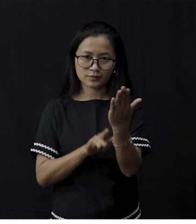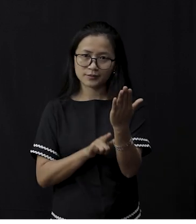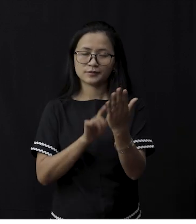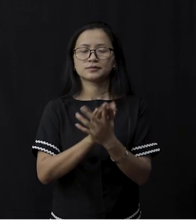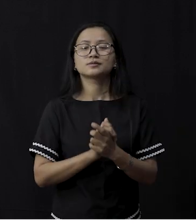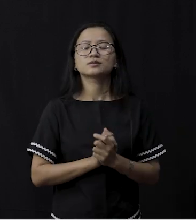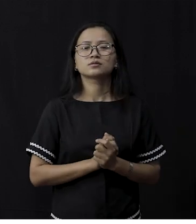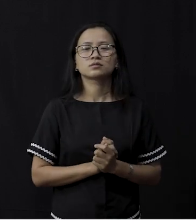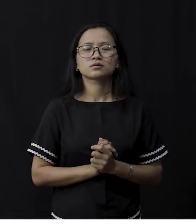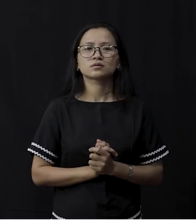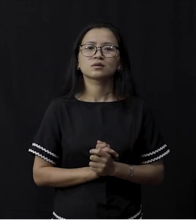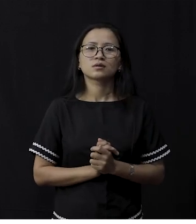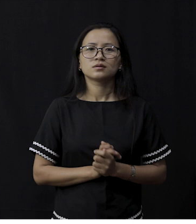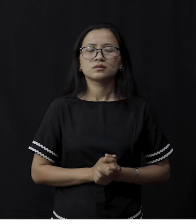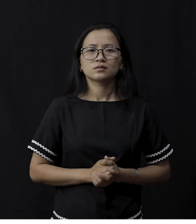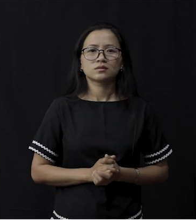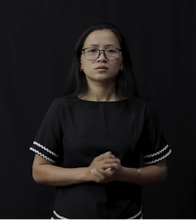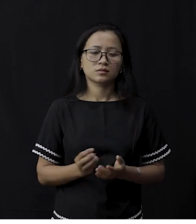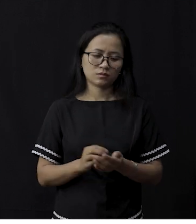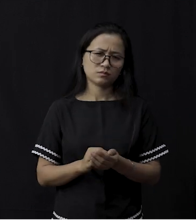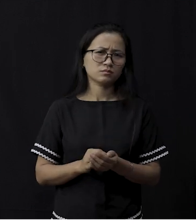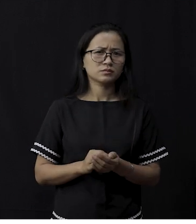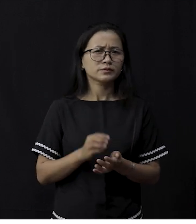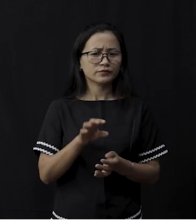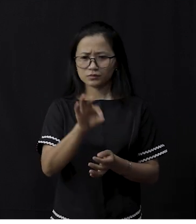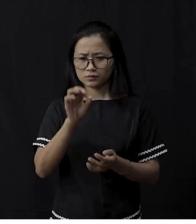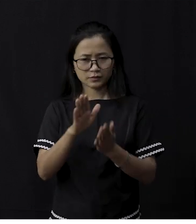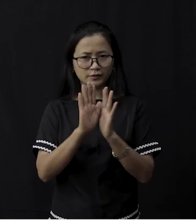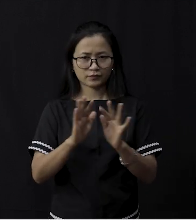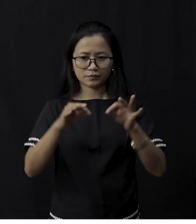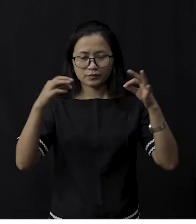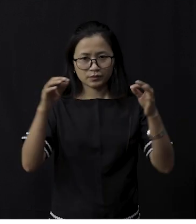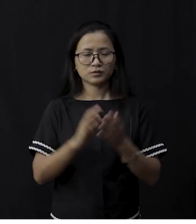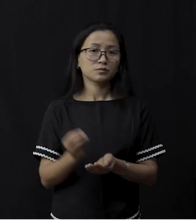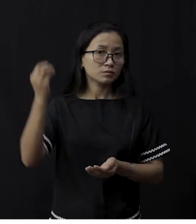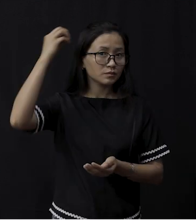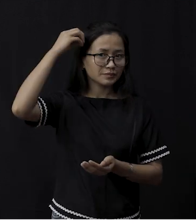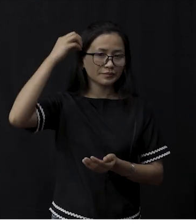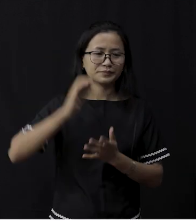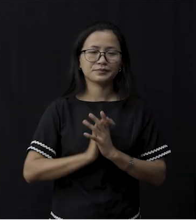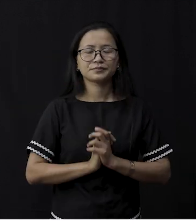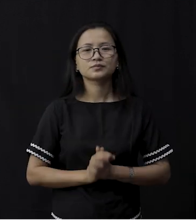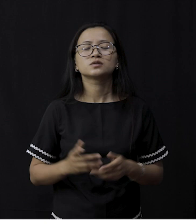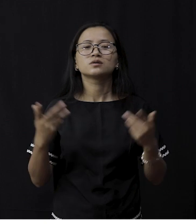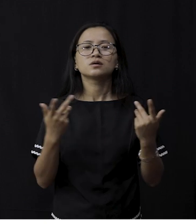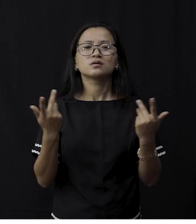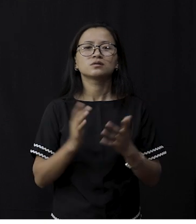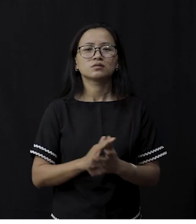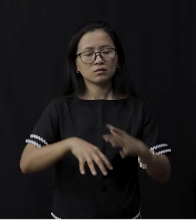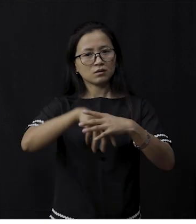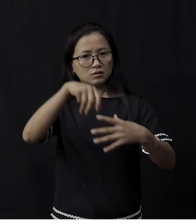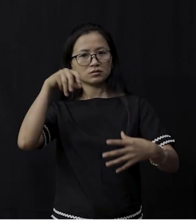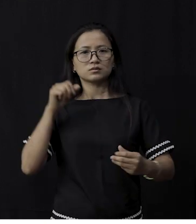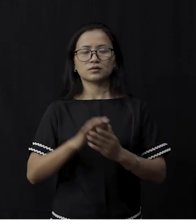or not, then maybe you can just put it in the brain the way I did it. So let's see what is outside